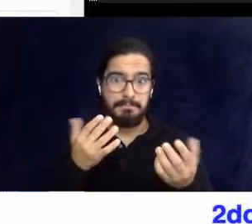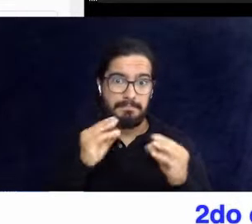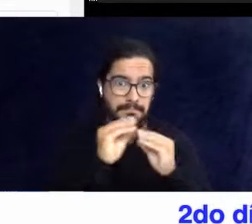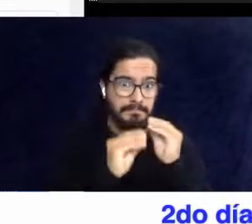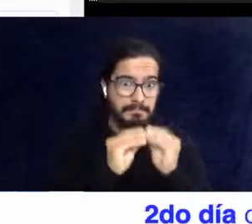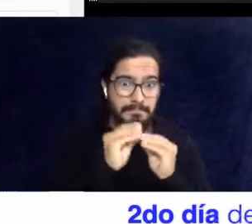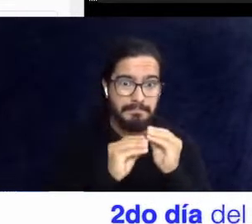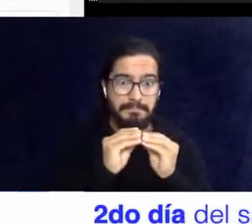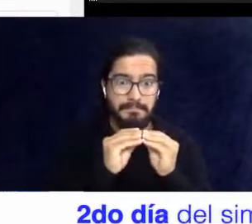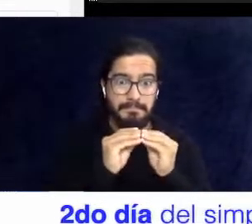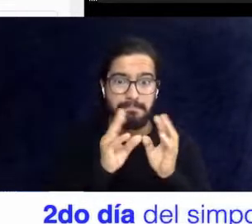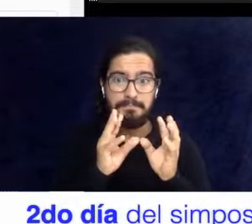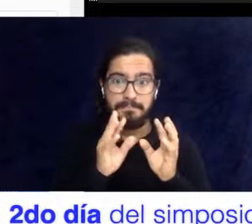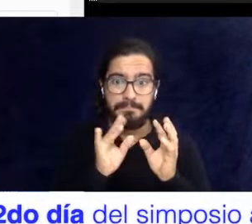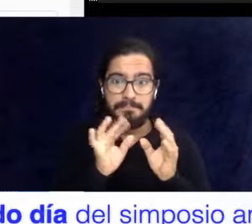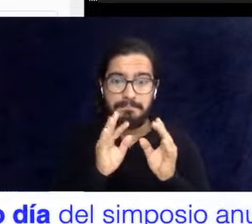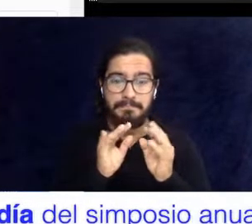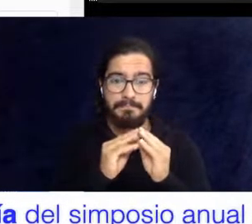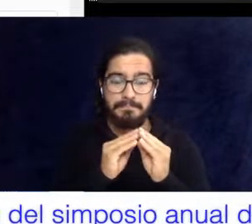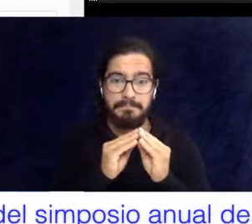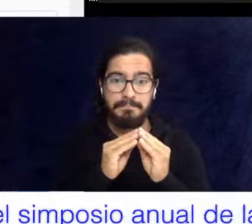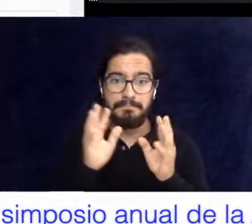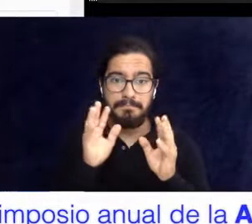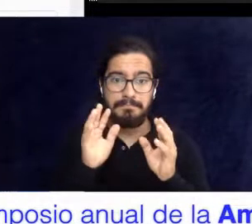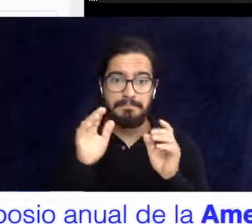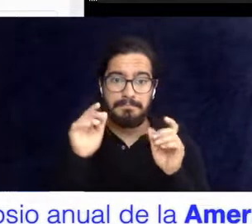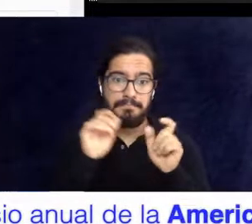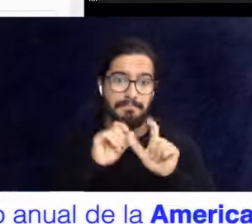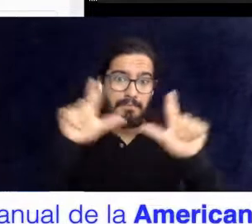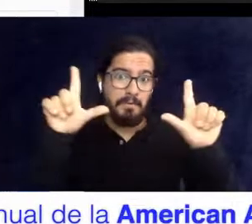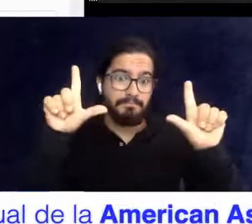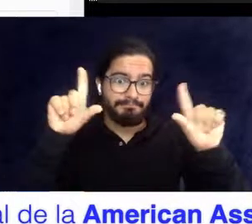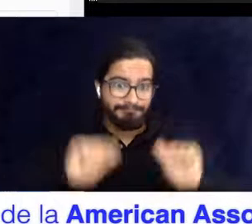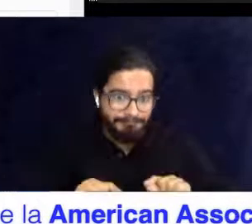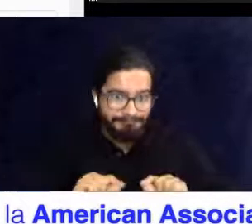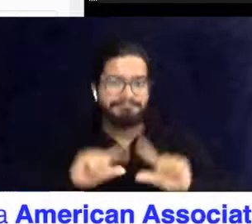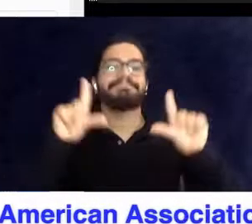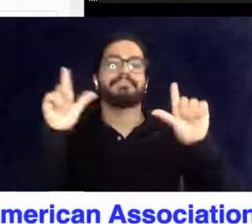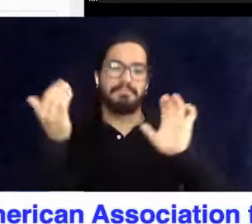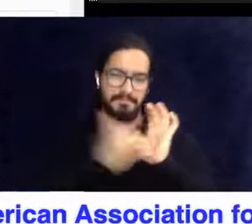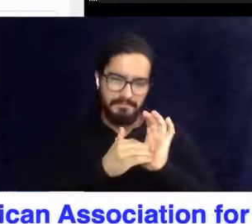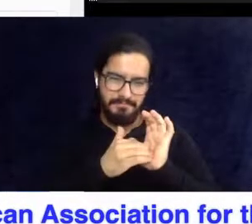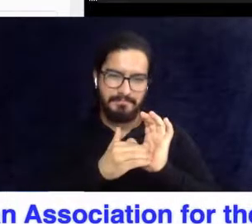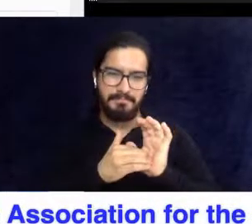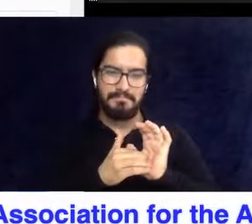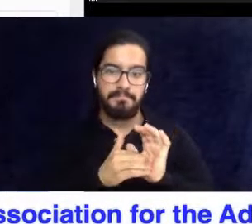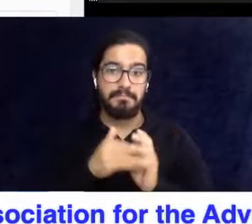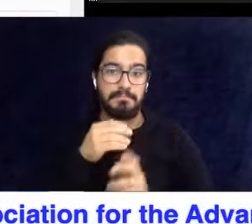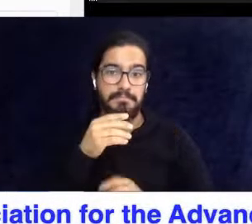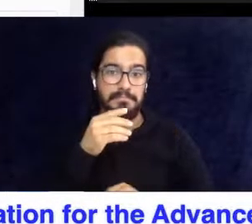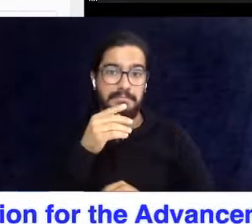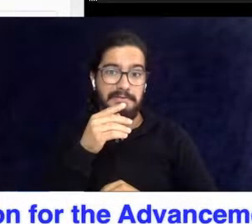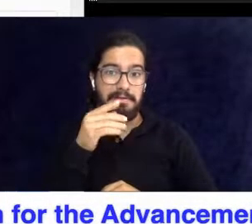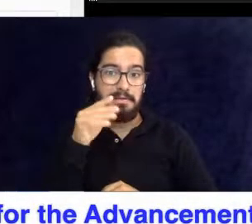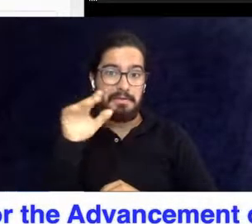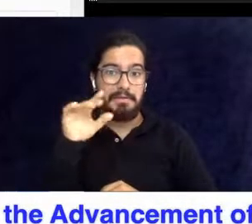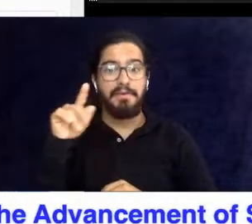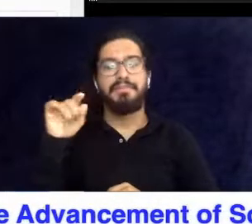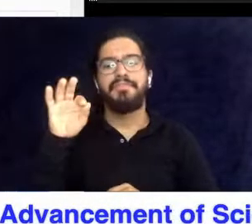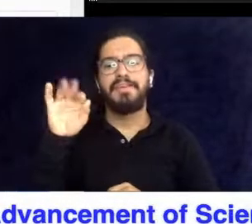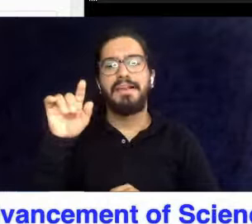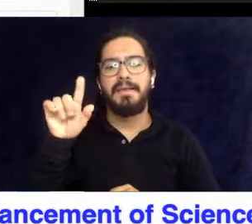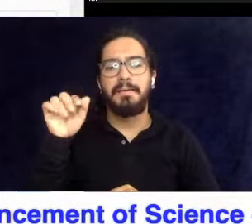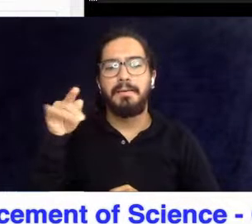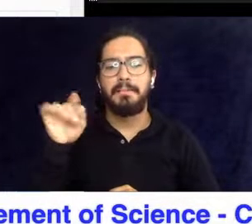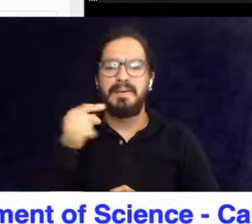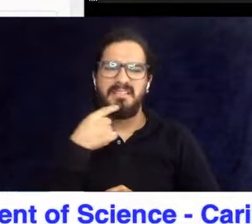try to screen share again. Yeah. Marion, do you want me to show them on your Yes, behalf? you could share them for me,